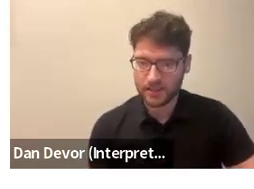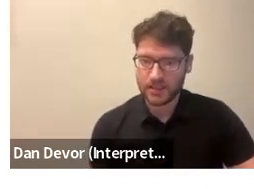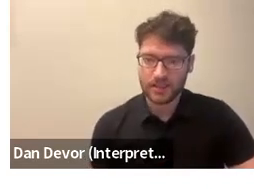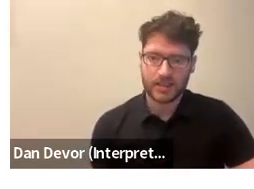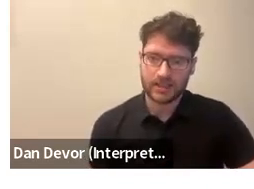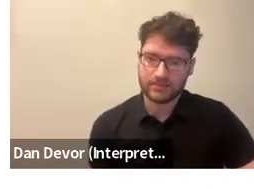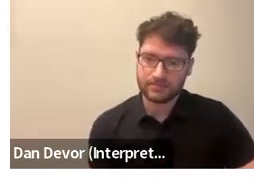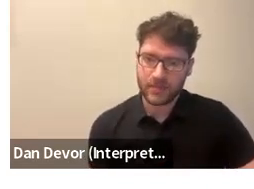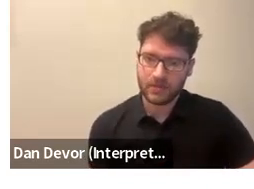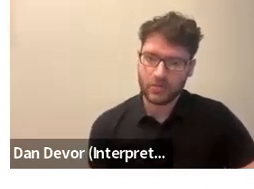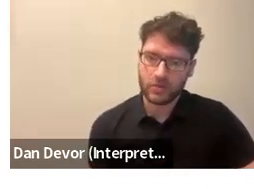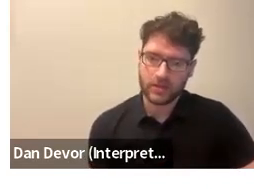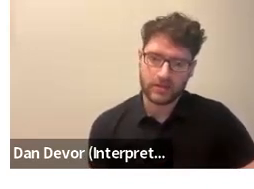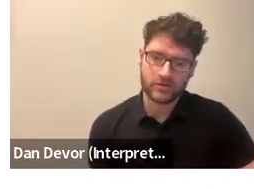genocide